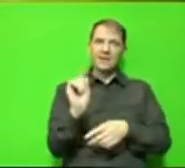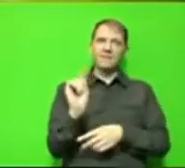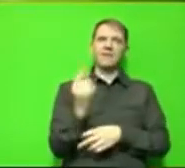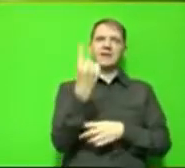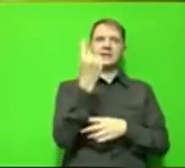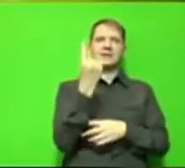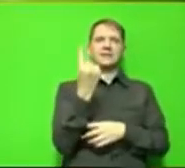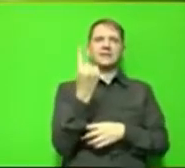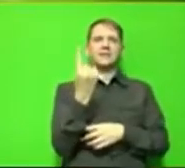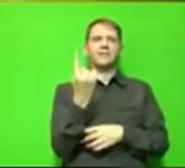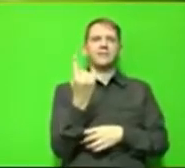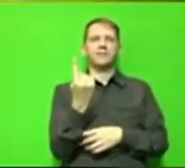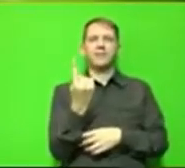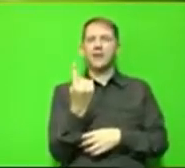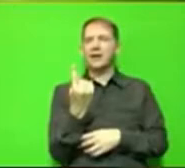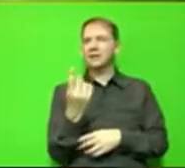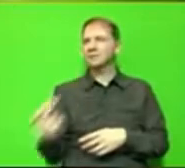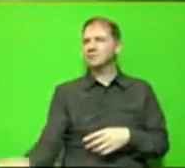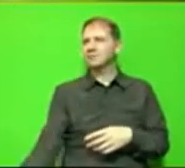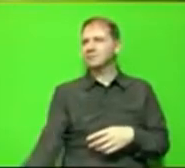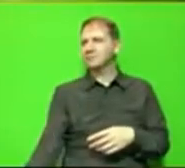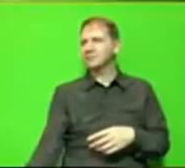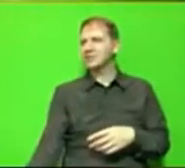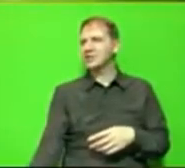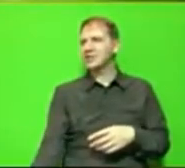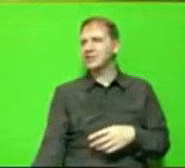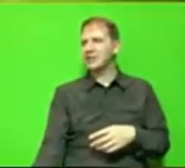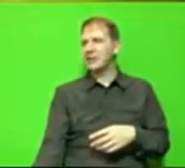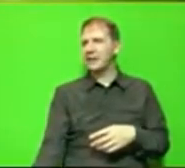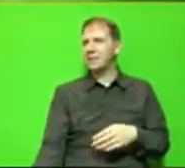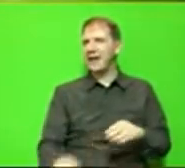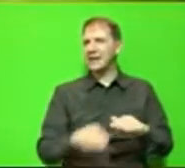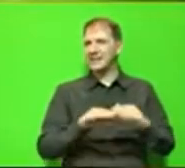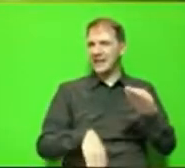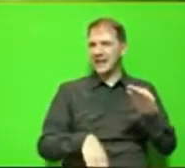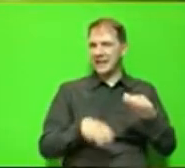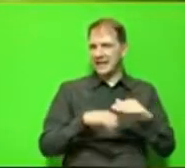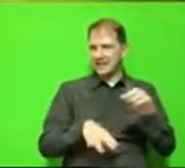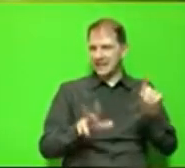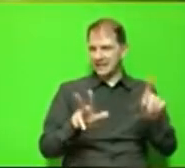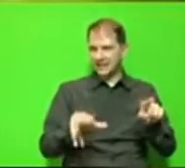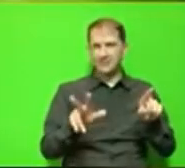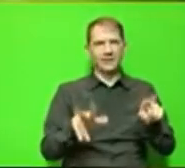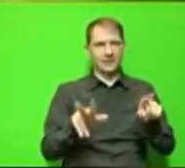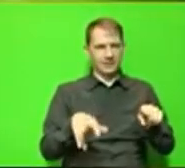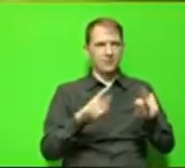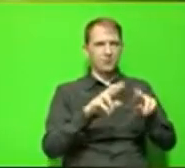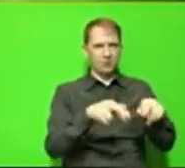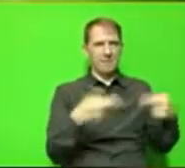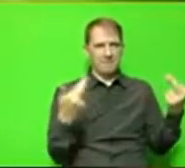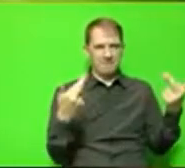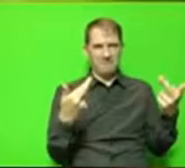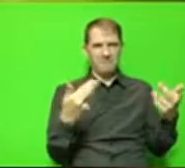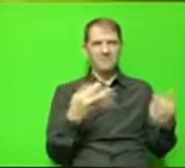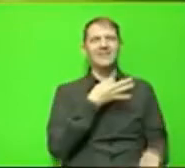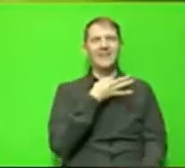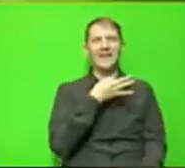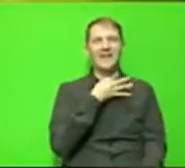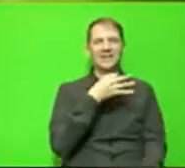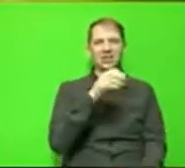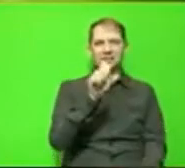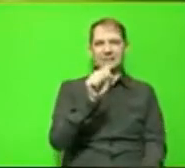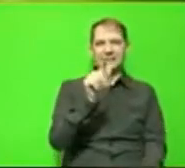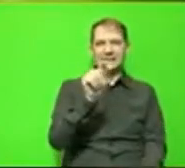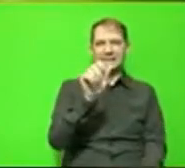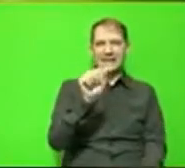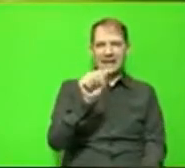statutory rape inquiry. But 1 in 3 women globally has experienced physical or sexual violence. This grim reality stains